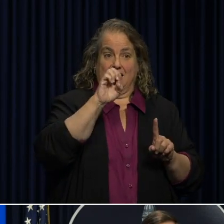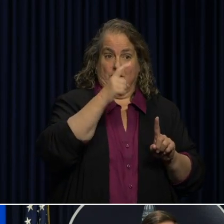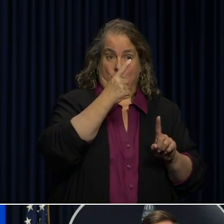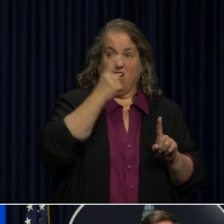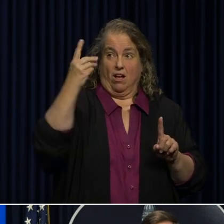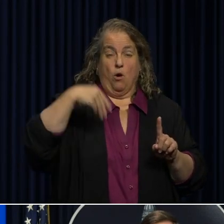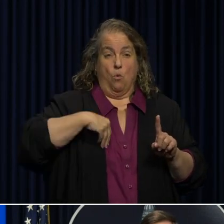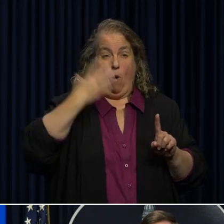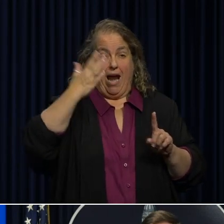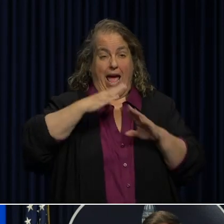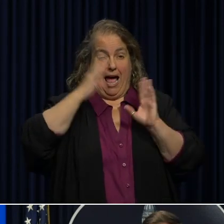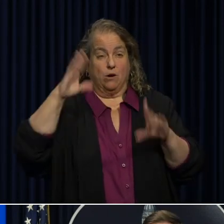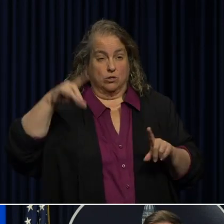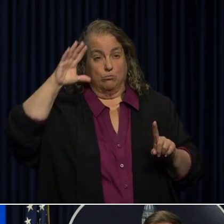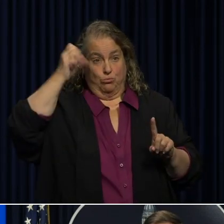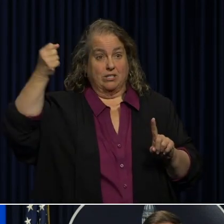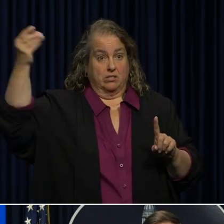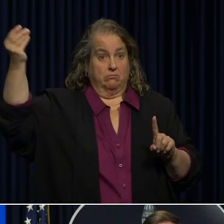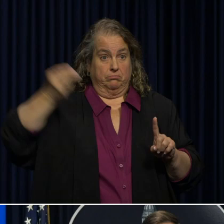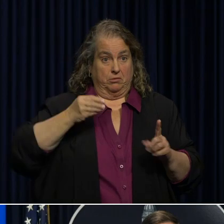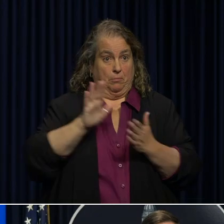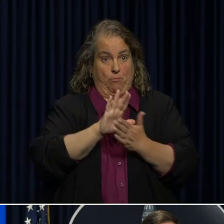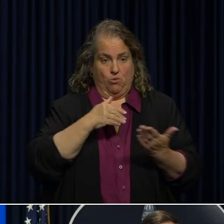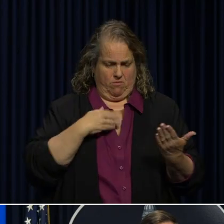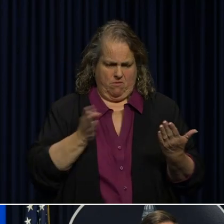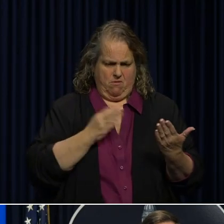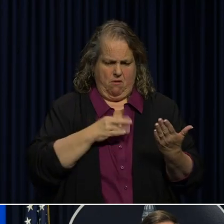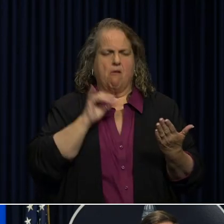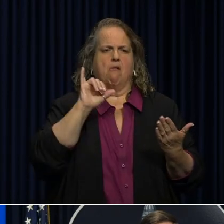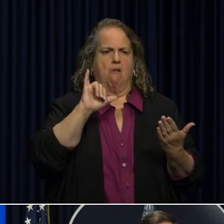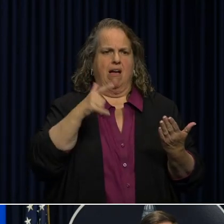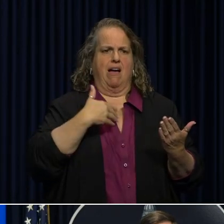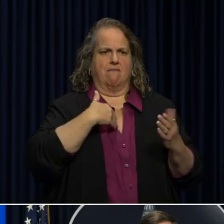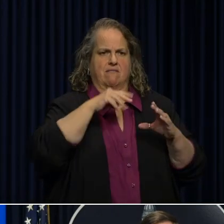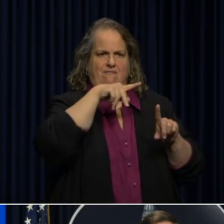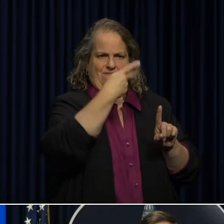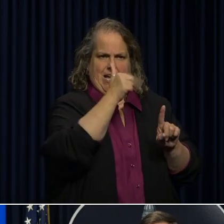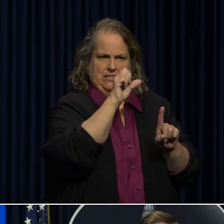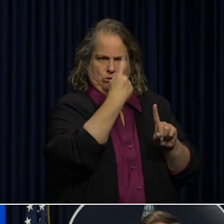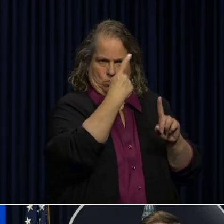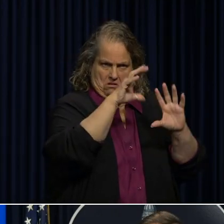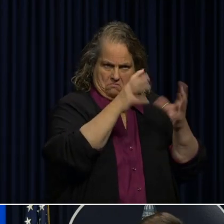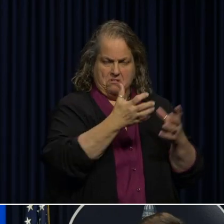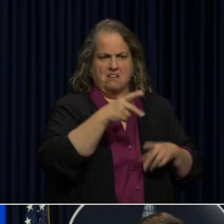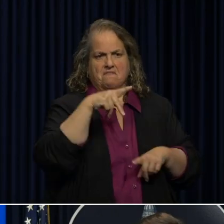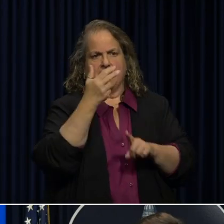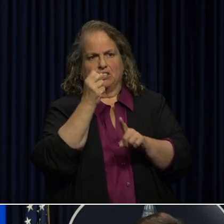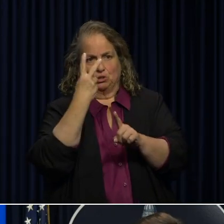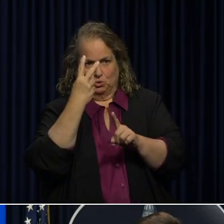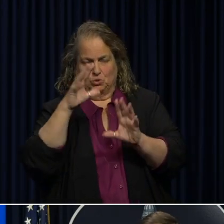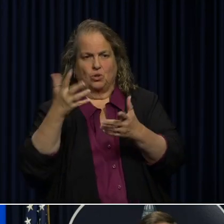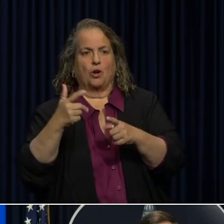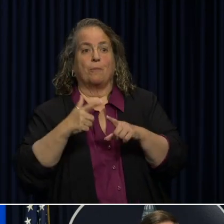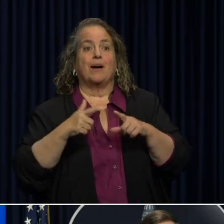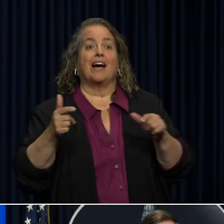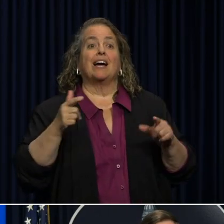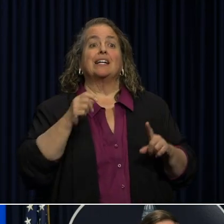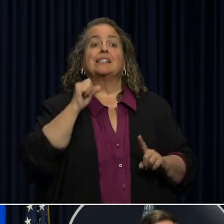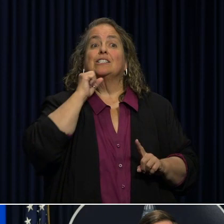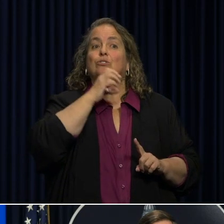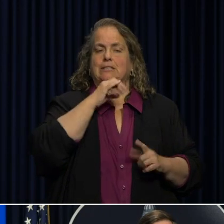plan in reopening, are still going to have to be healthy at home. So these virtual options